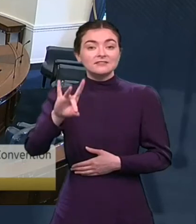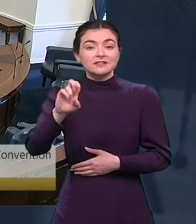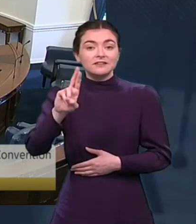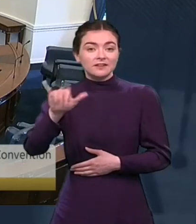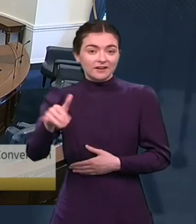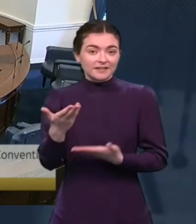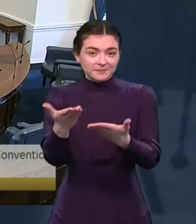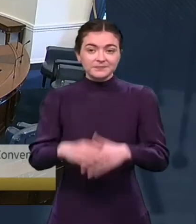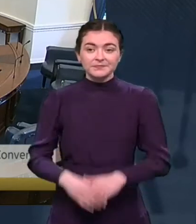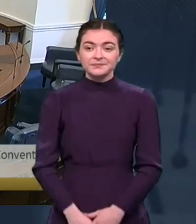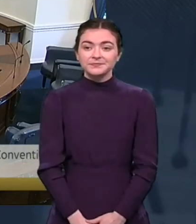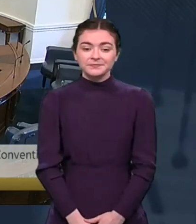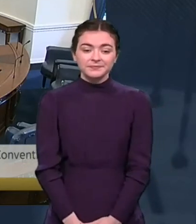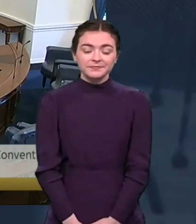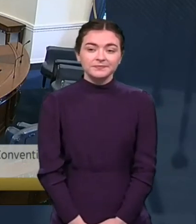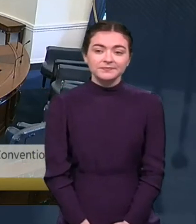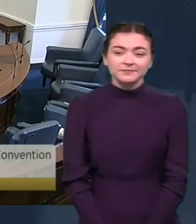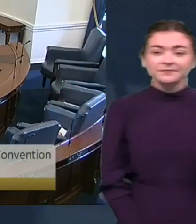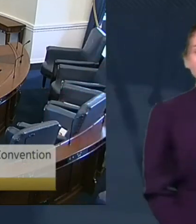of John Paul Feely.